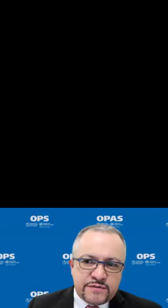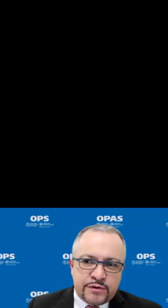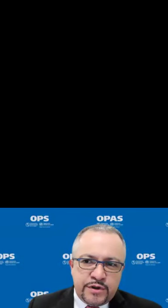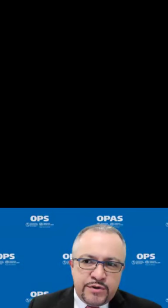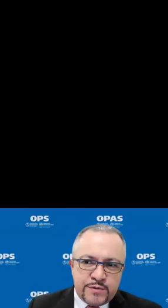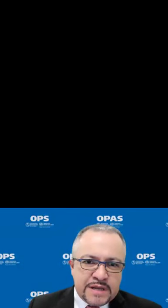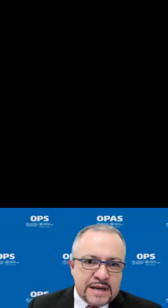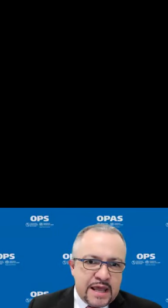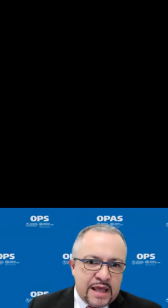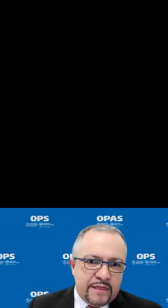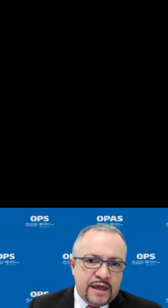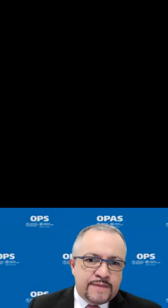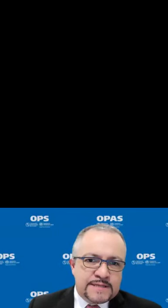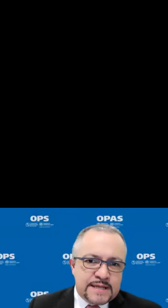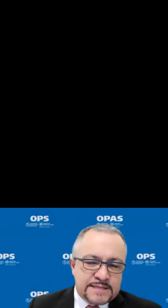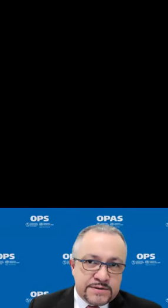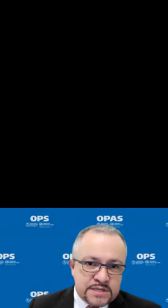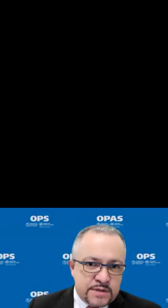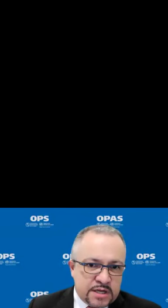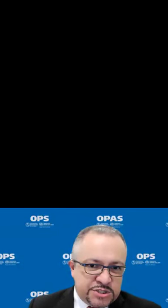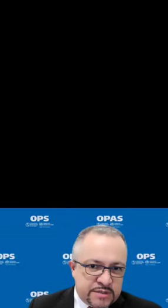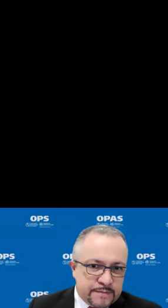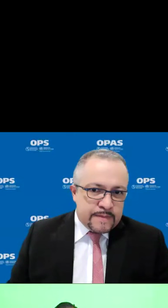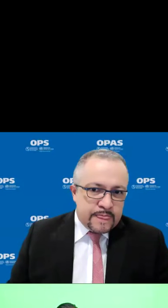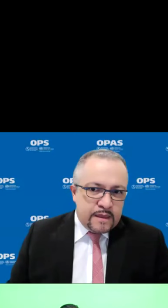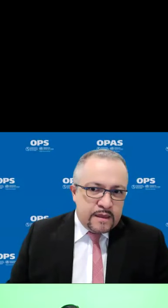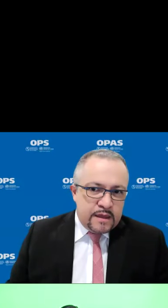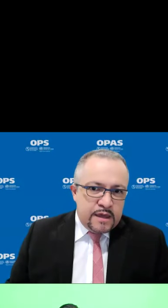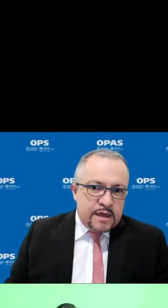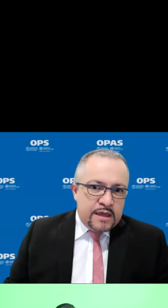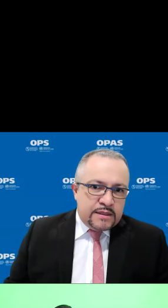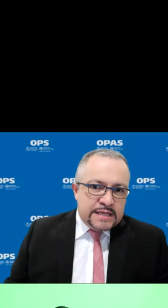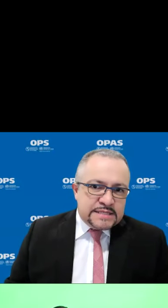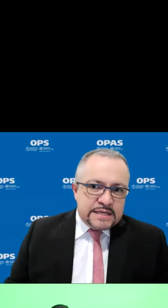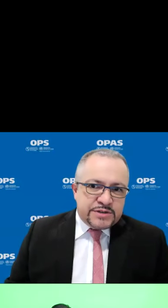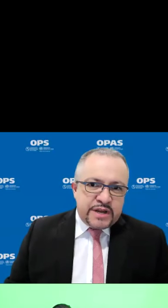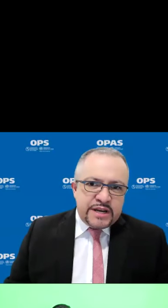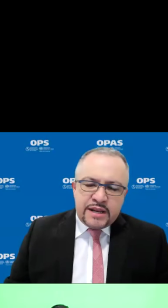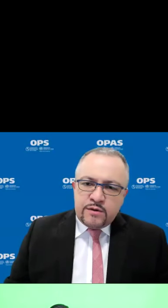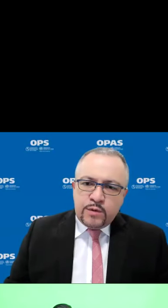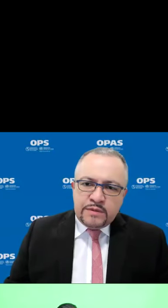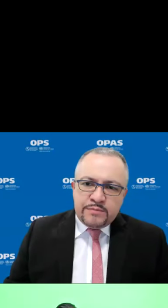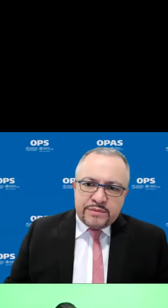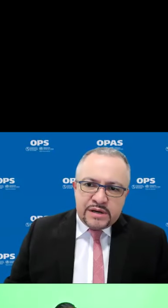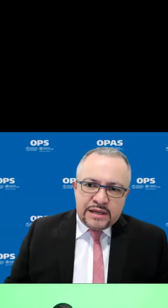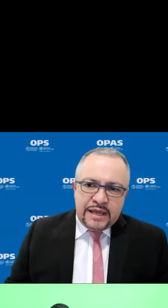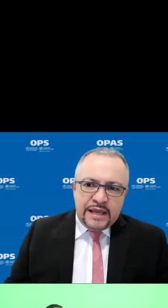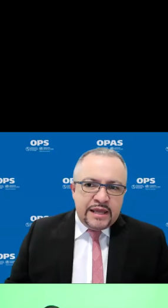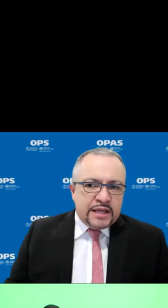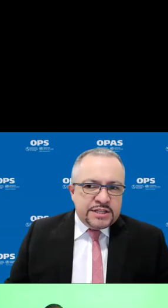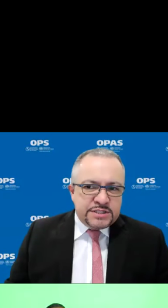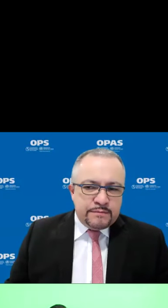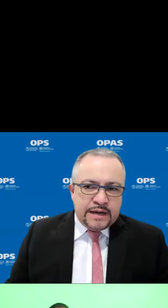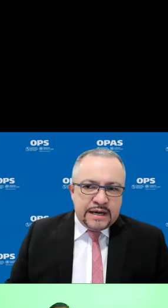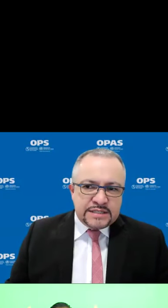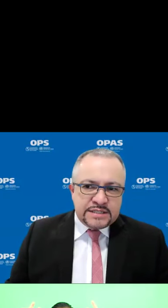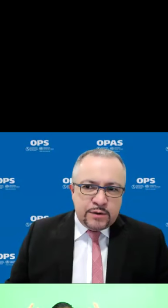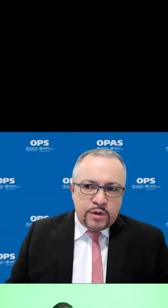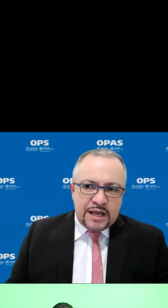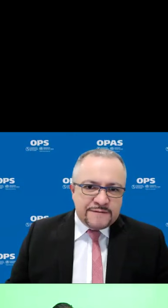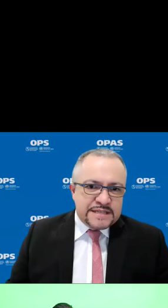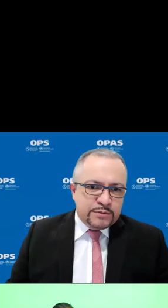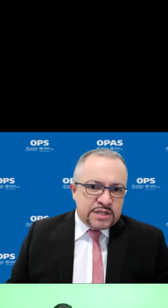innovations for urban health and disaster risk reduction. This training will be primarily in English,